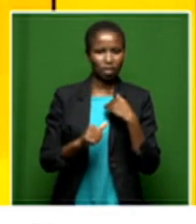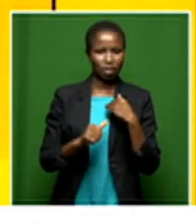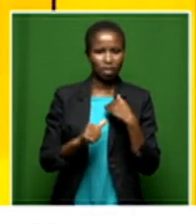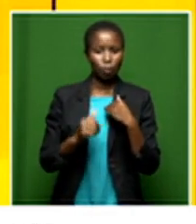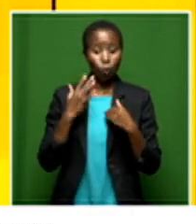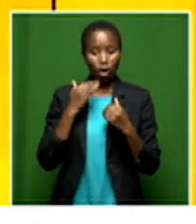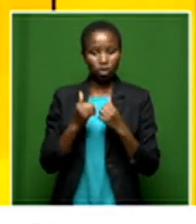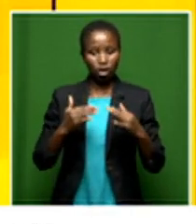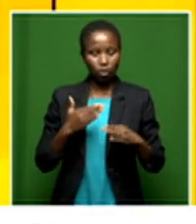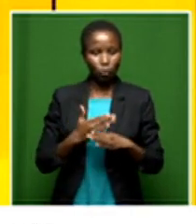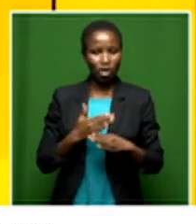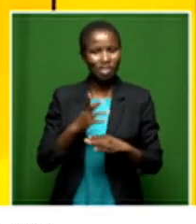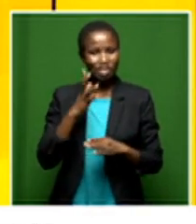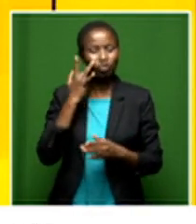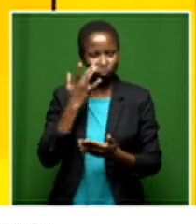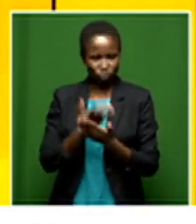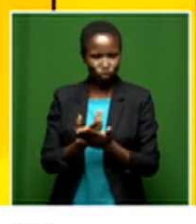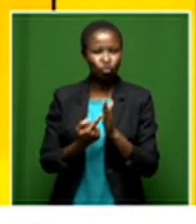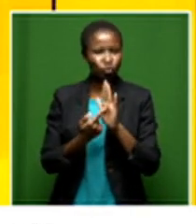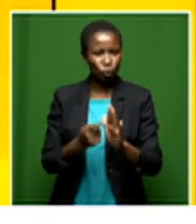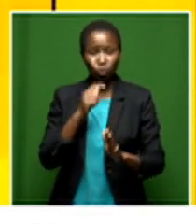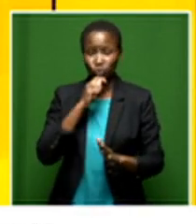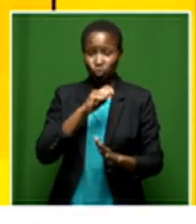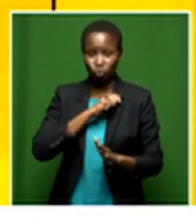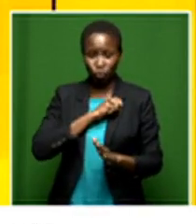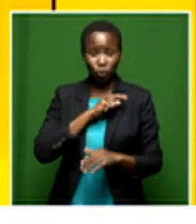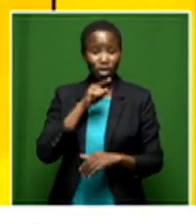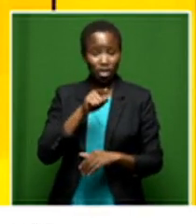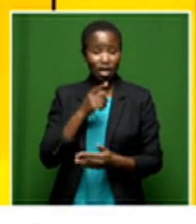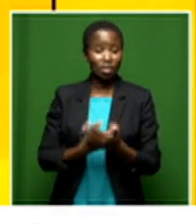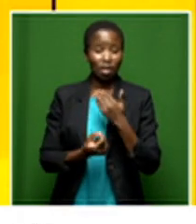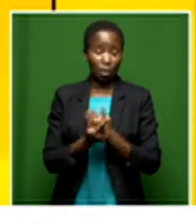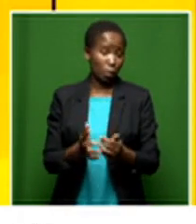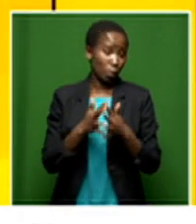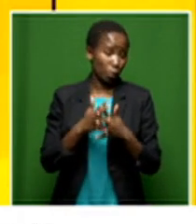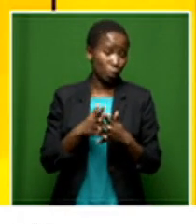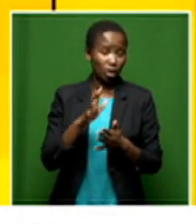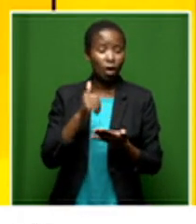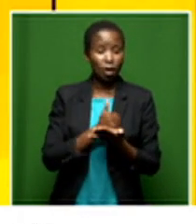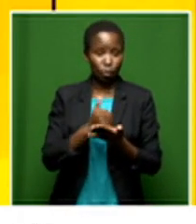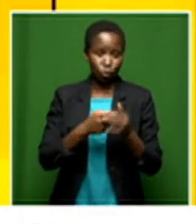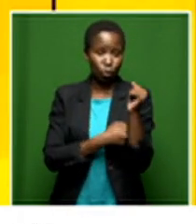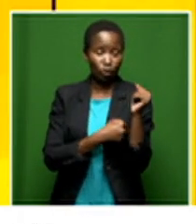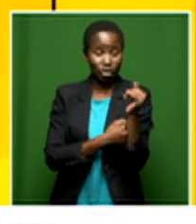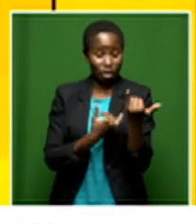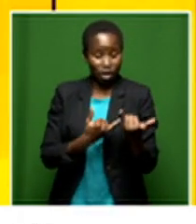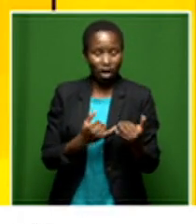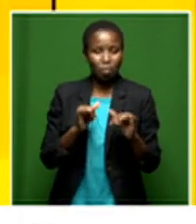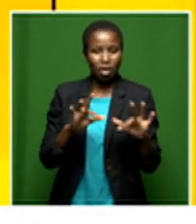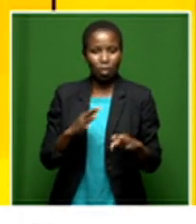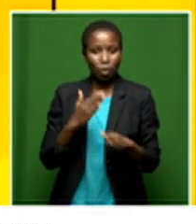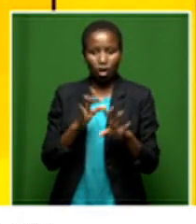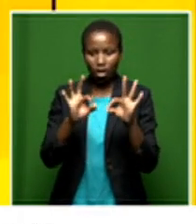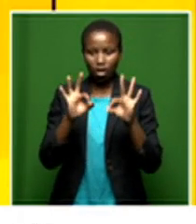in the job, as evidence that there is a state of decay at the post office, which is making it very difficult to